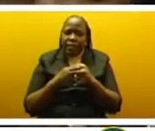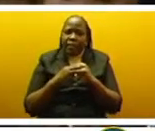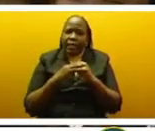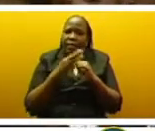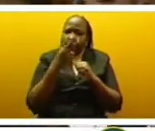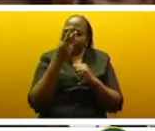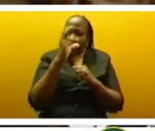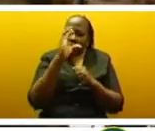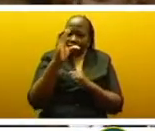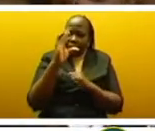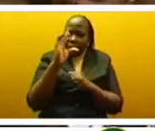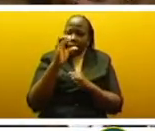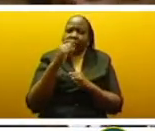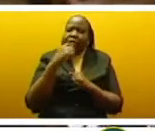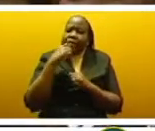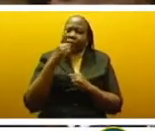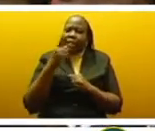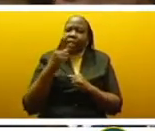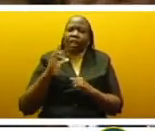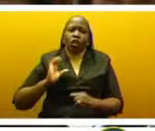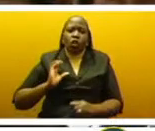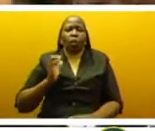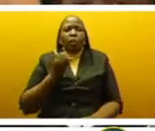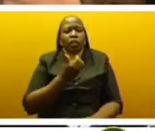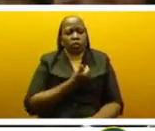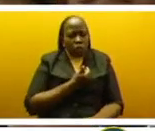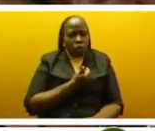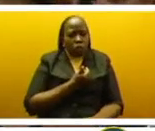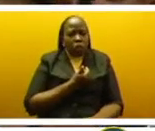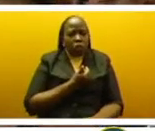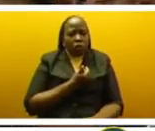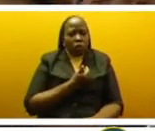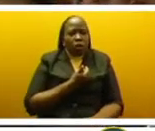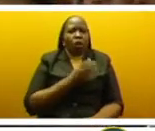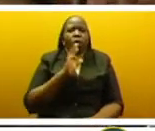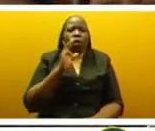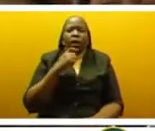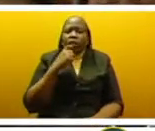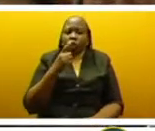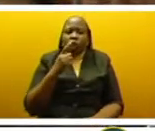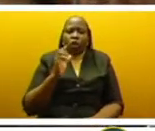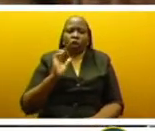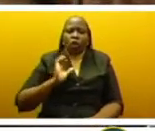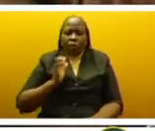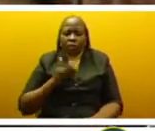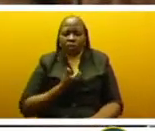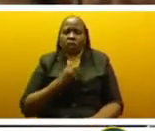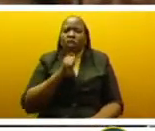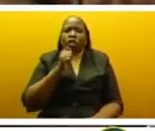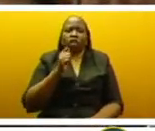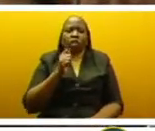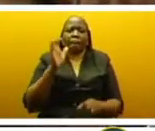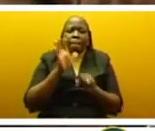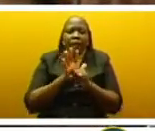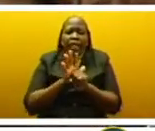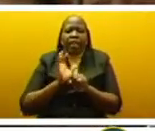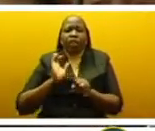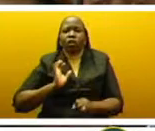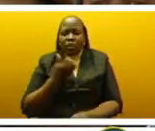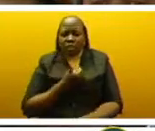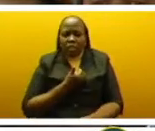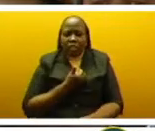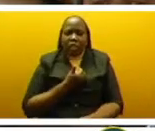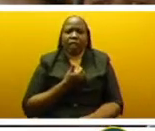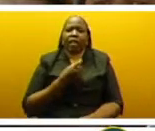commission. We were told commission, but it doesn't say commissioners. That was a distinction being made yesterday. It says